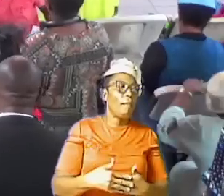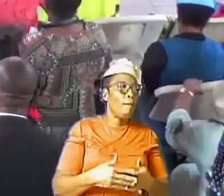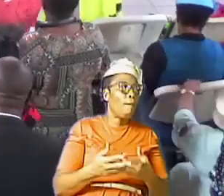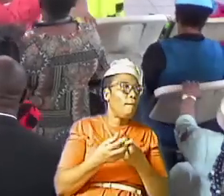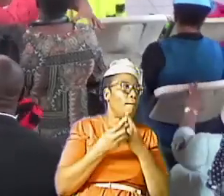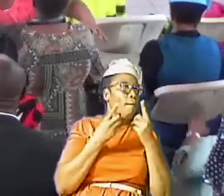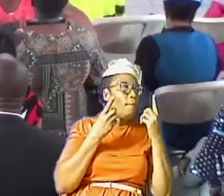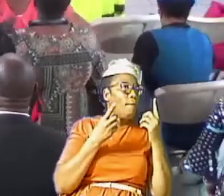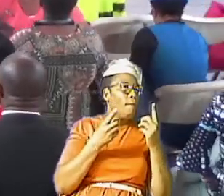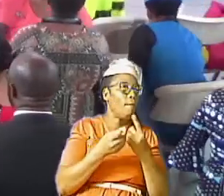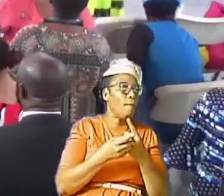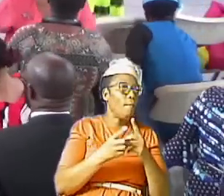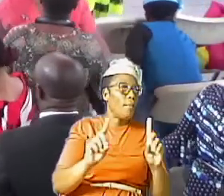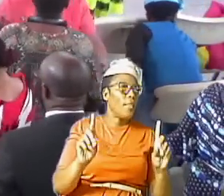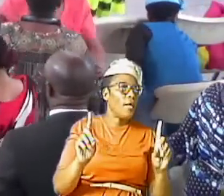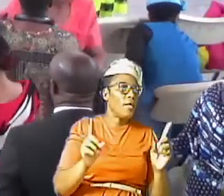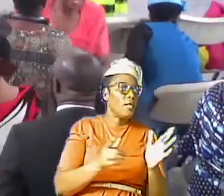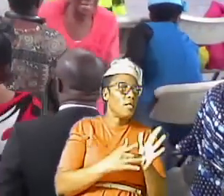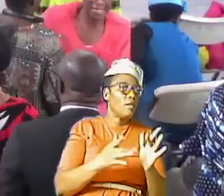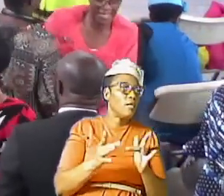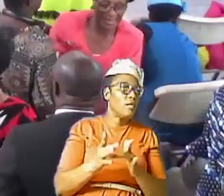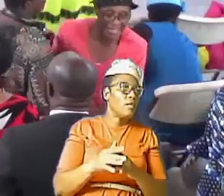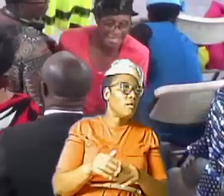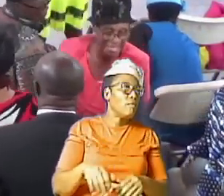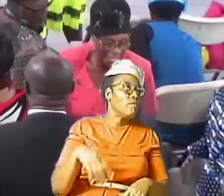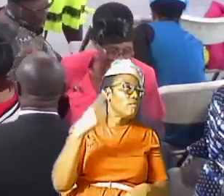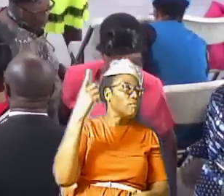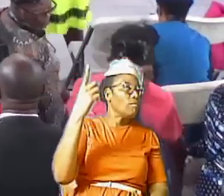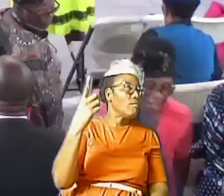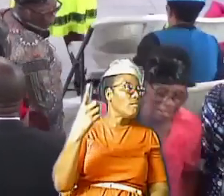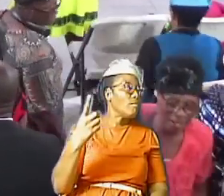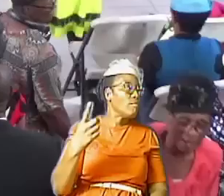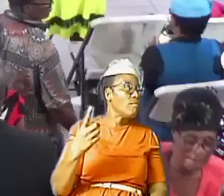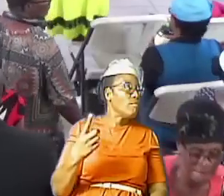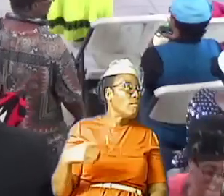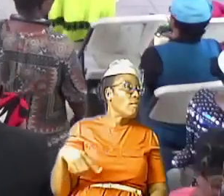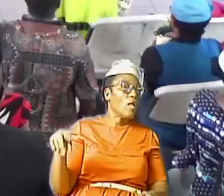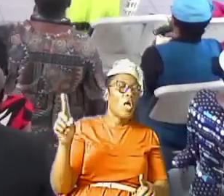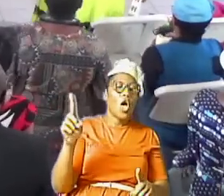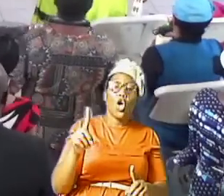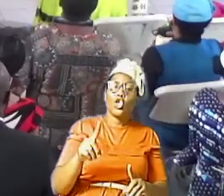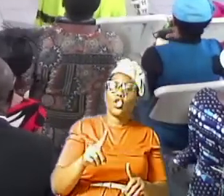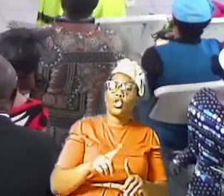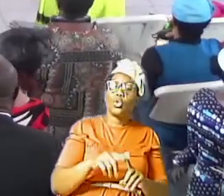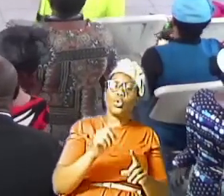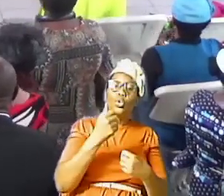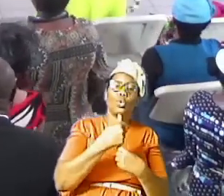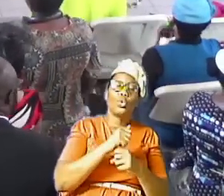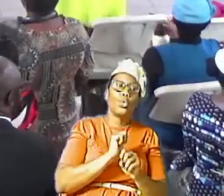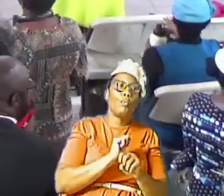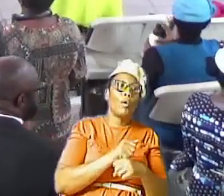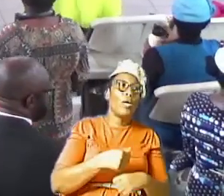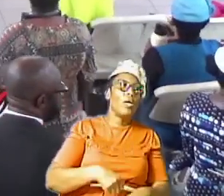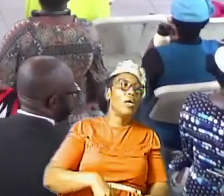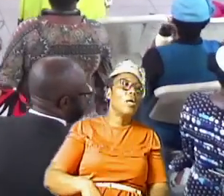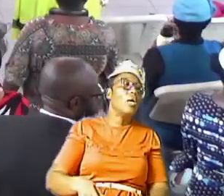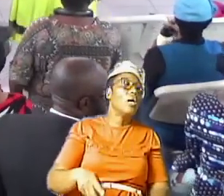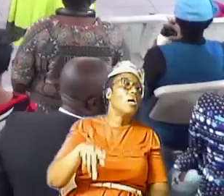When he cometh, when he cometh to